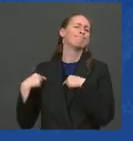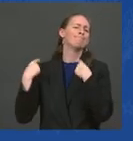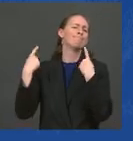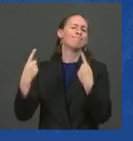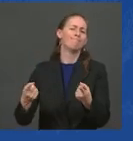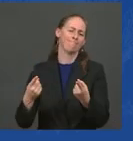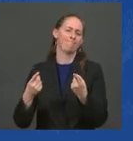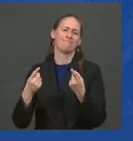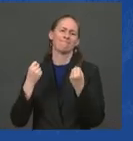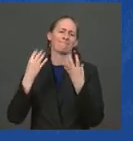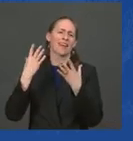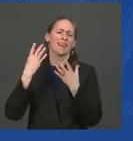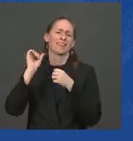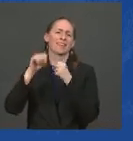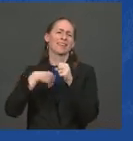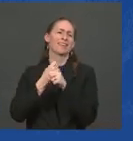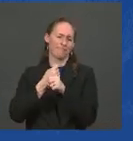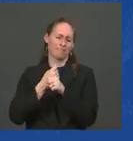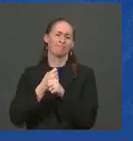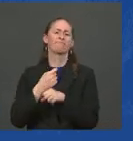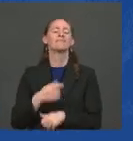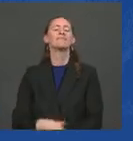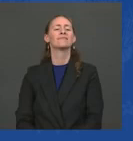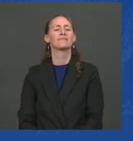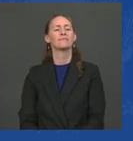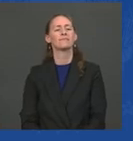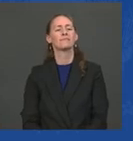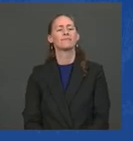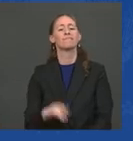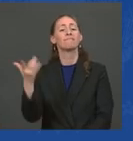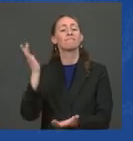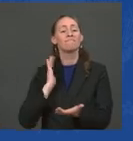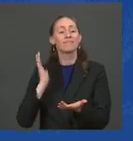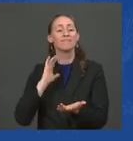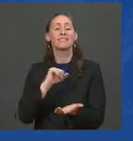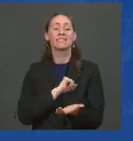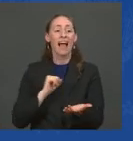America. As Senator, as Vice President, and today as our